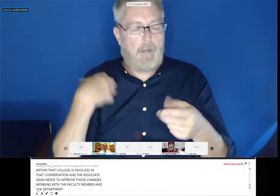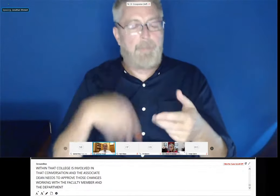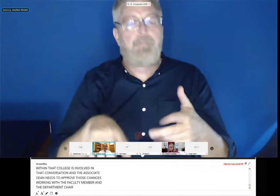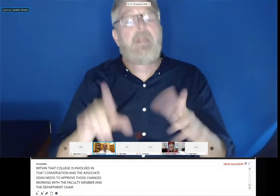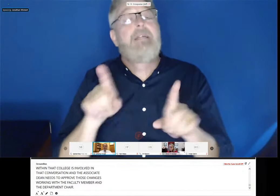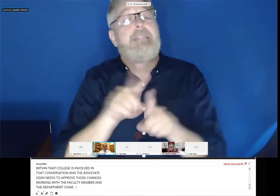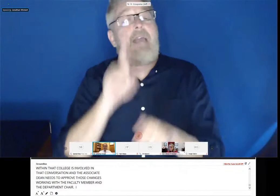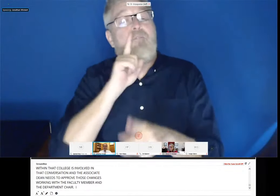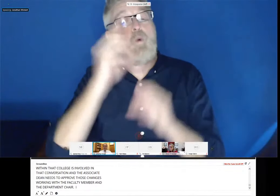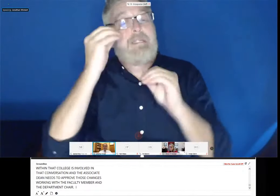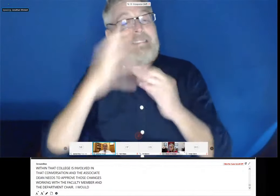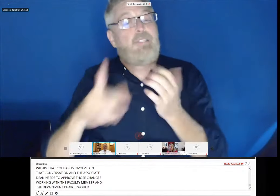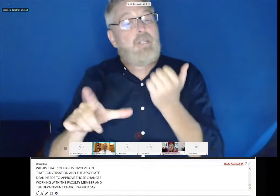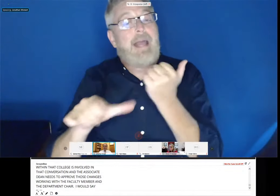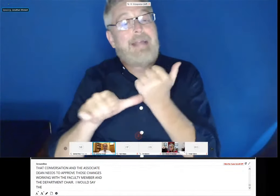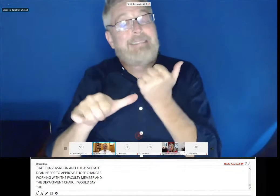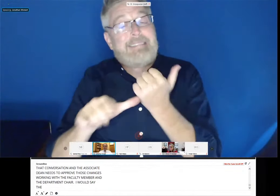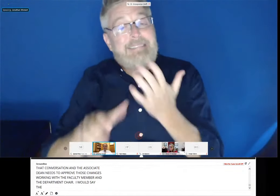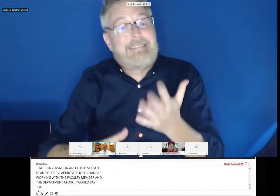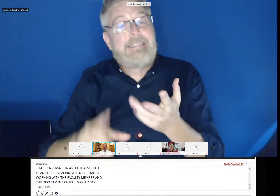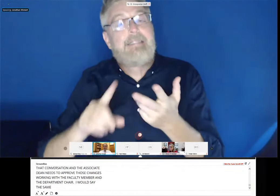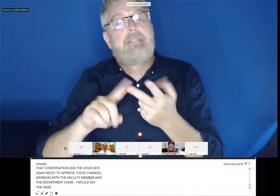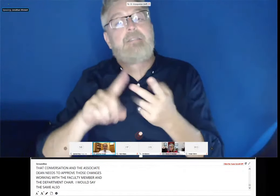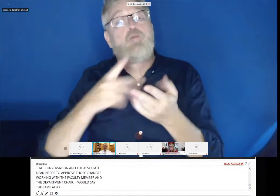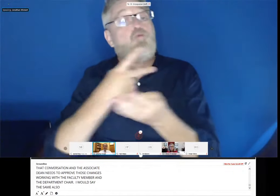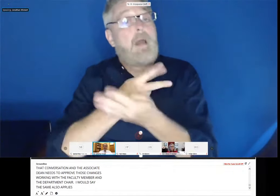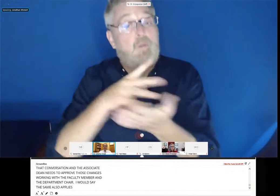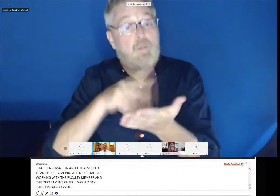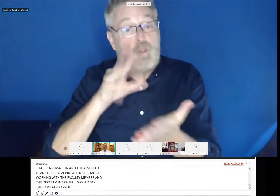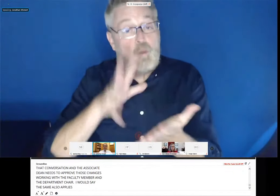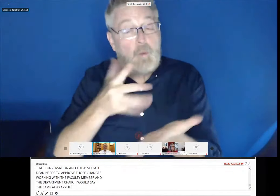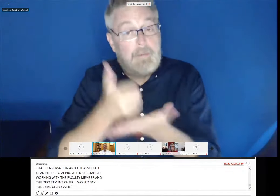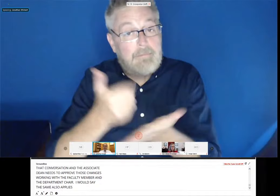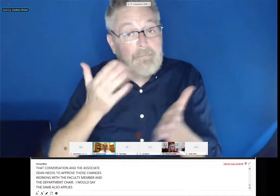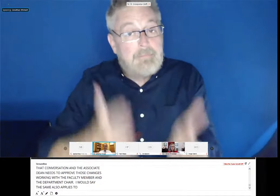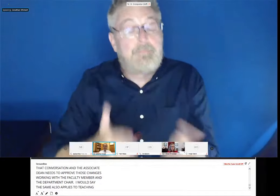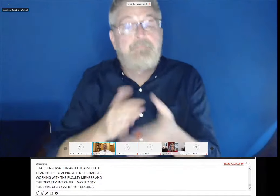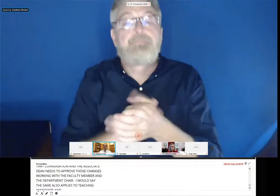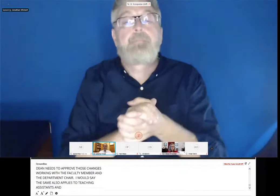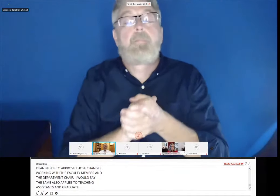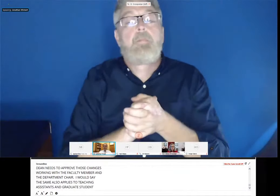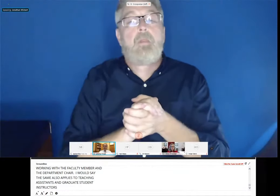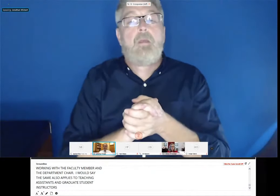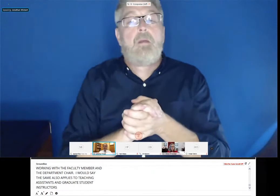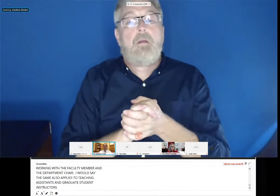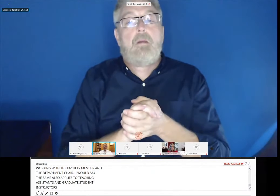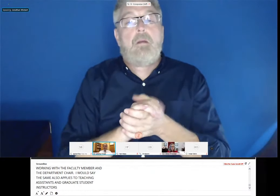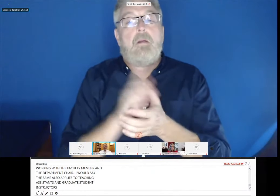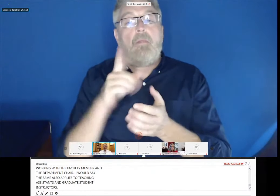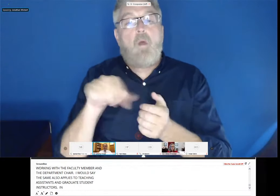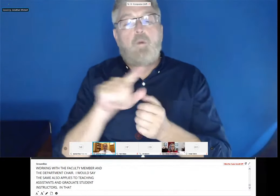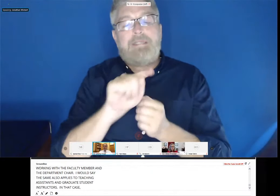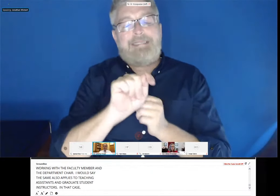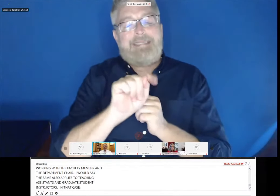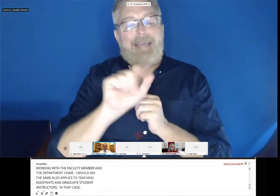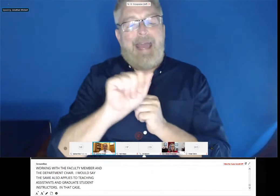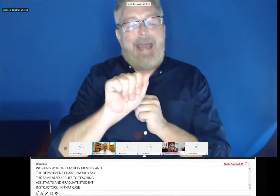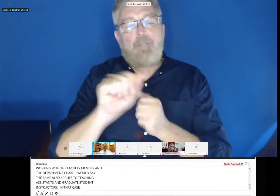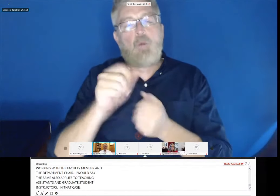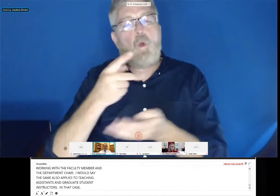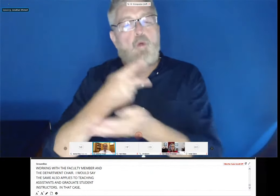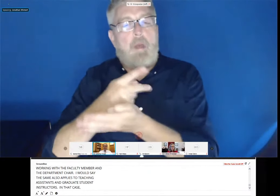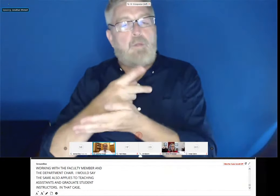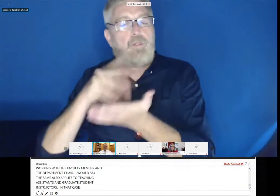teaching assistants and graduate student instructors. I think in that case, those TAs or grad